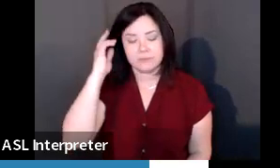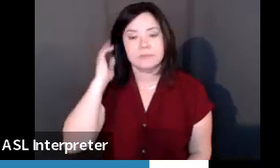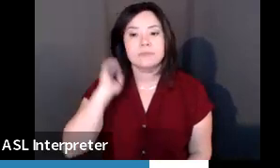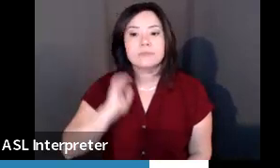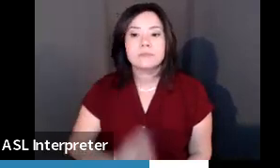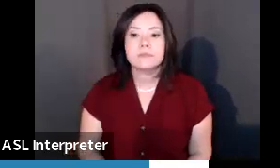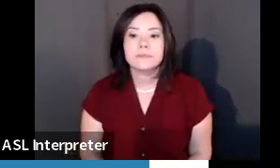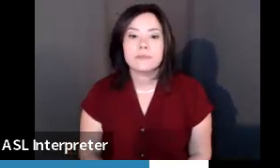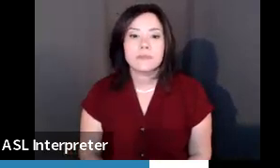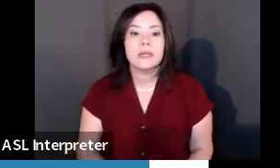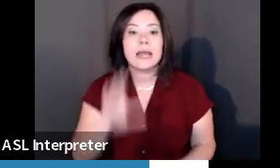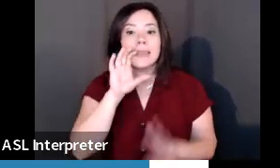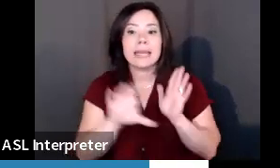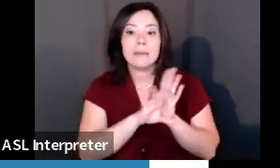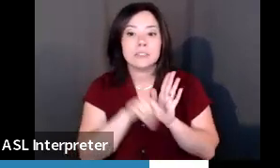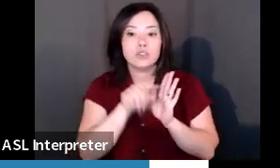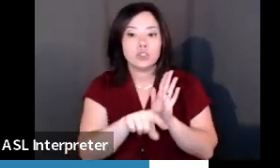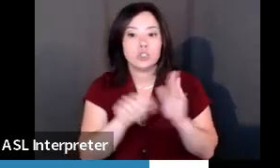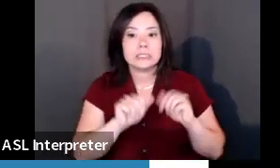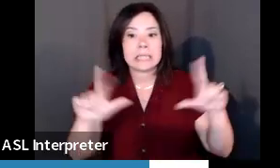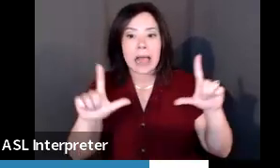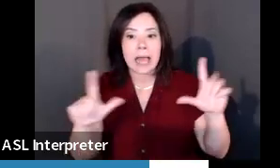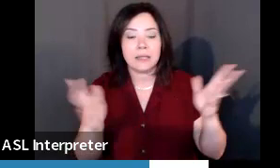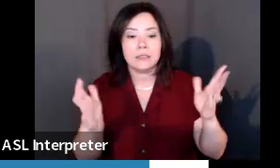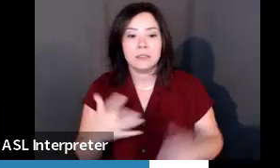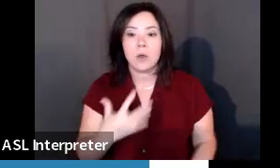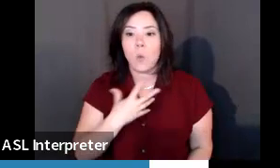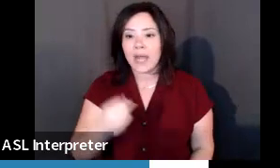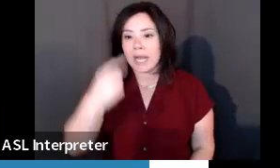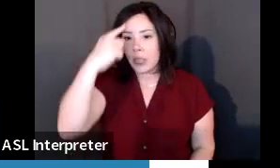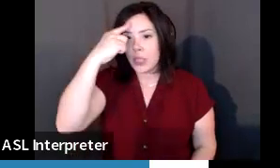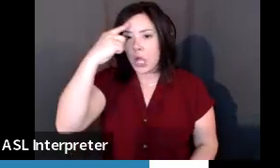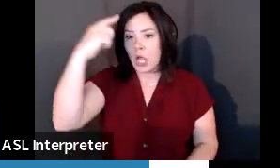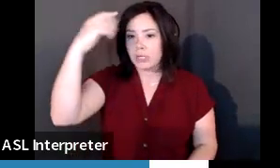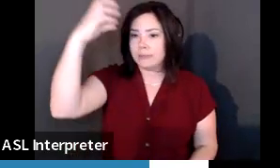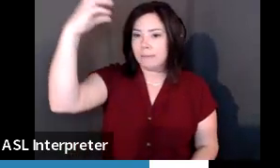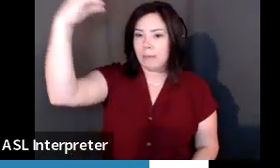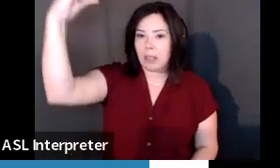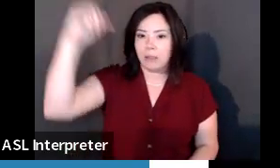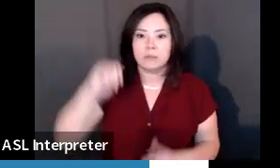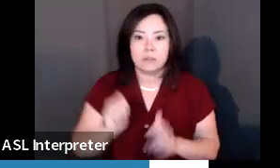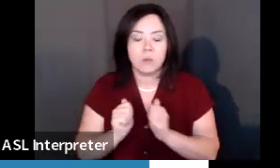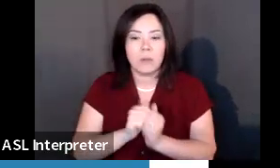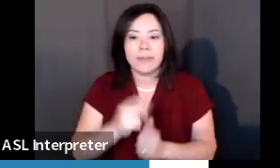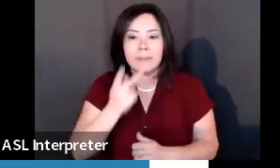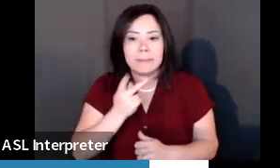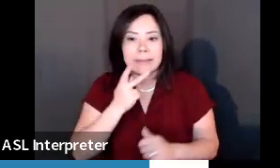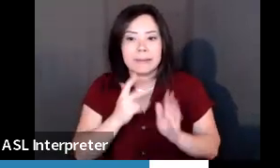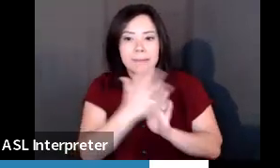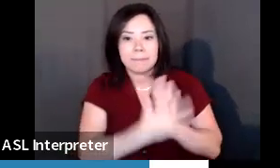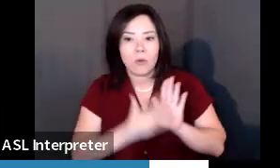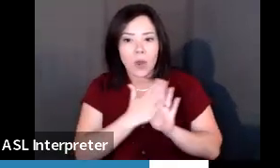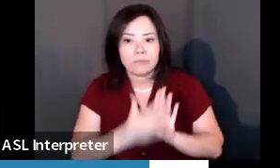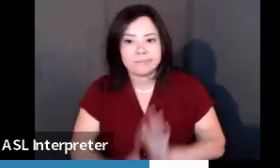Oh, and then the image on this slide is of a white thought bubble with a pink background.